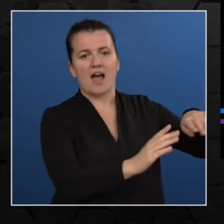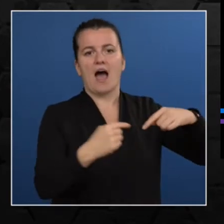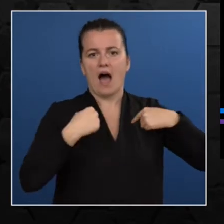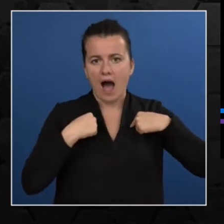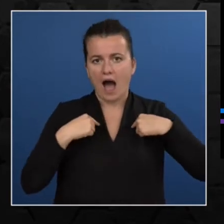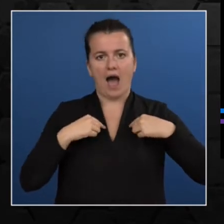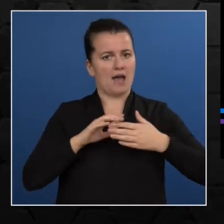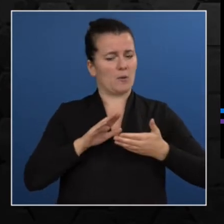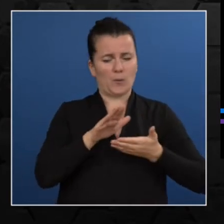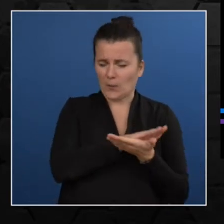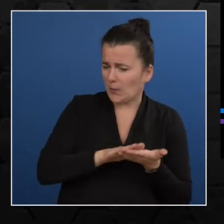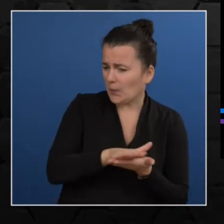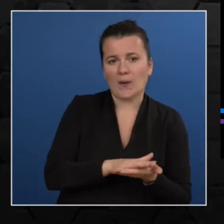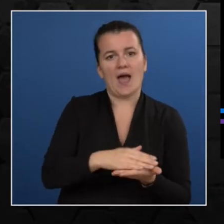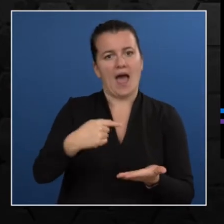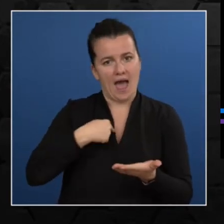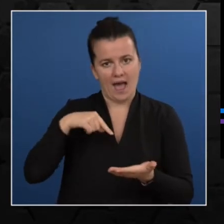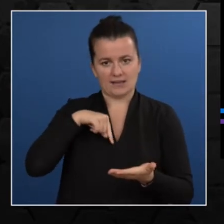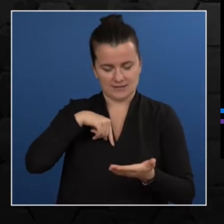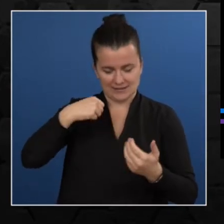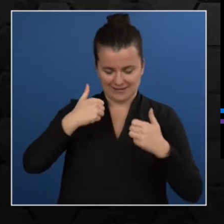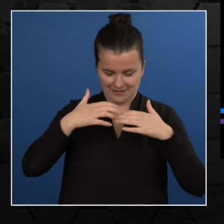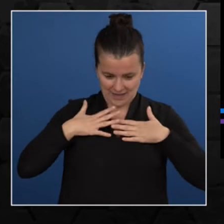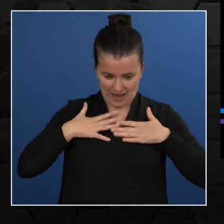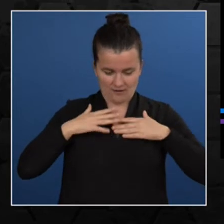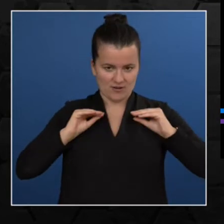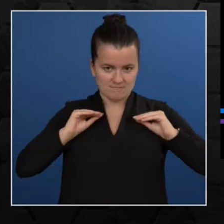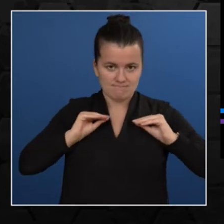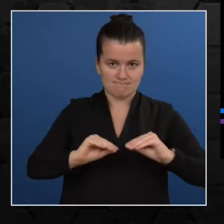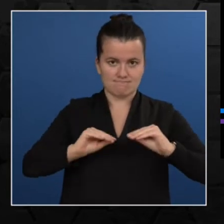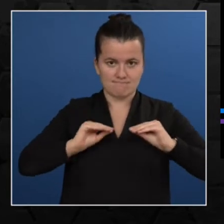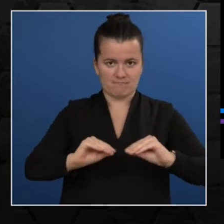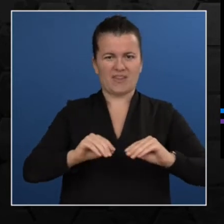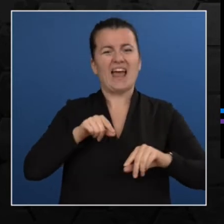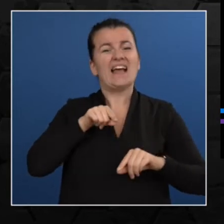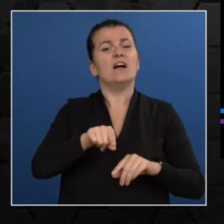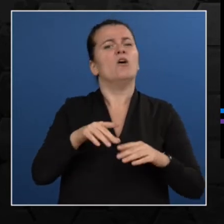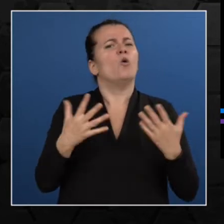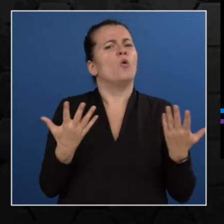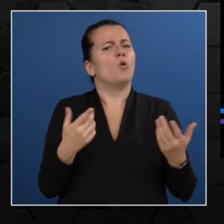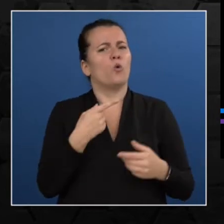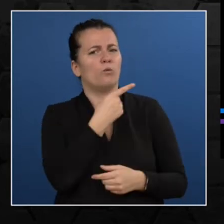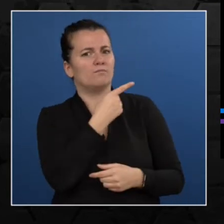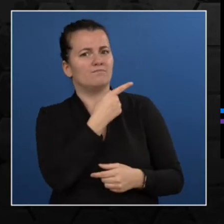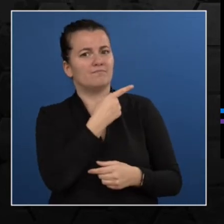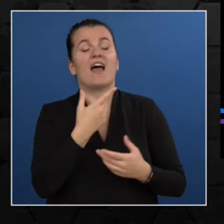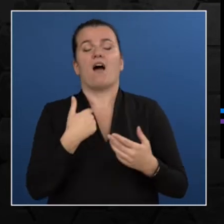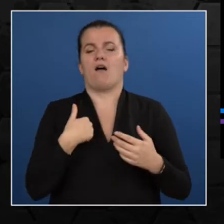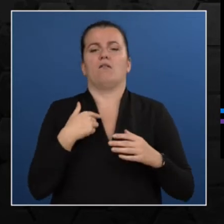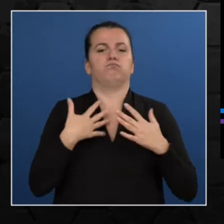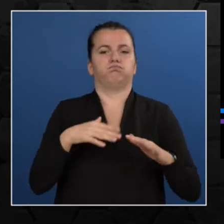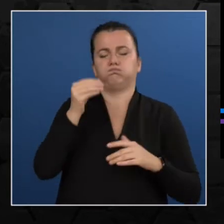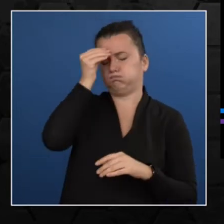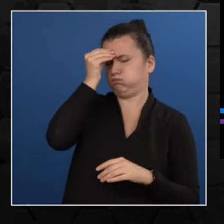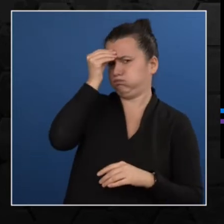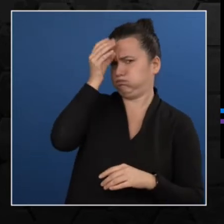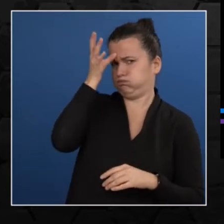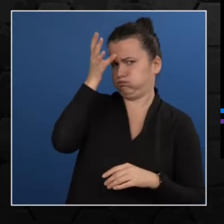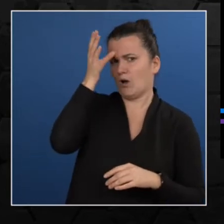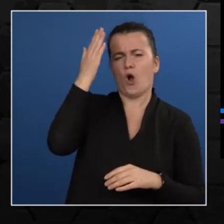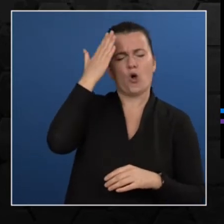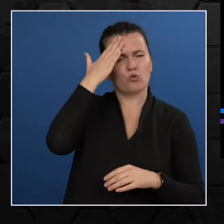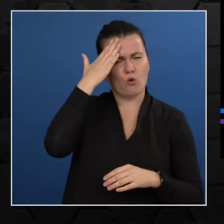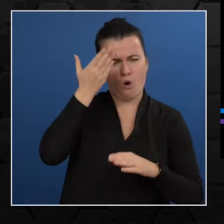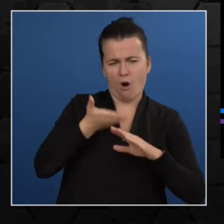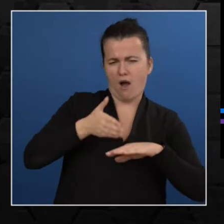from scratch. As I said, this is for the professionals who know what they want and who know what they're doing. They use